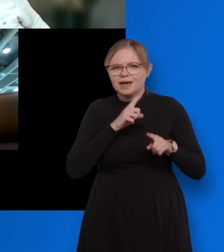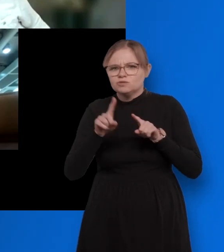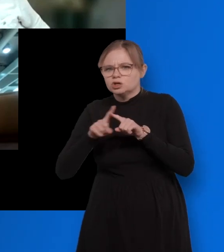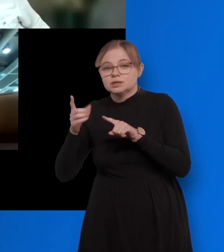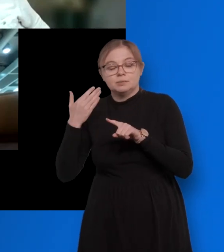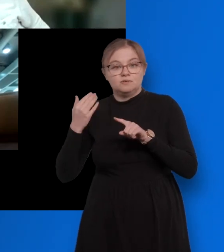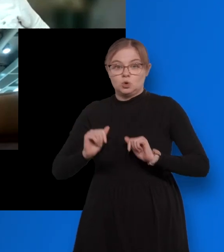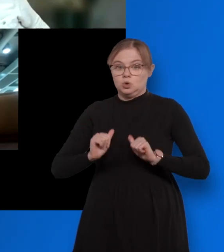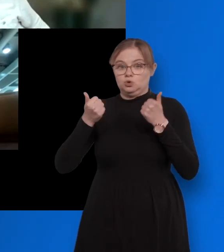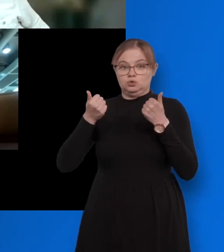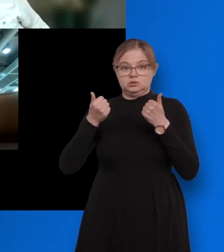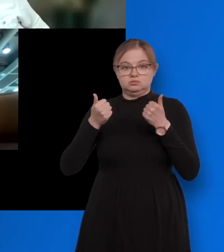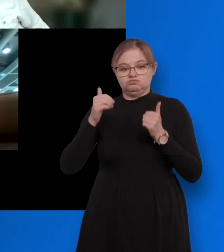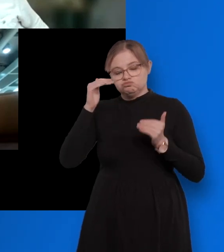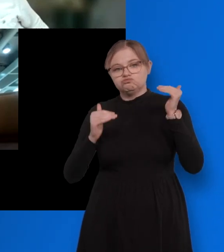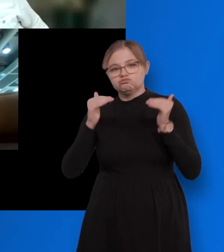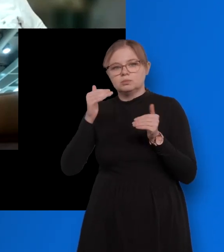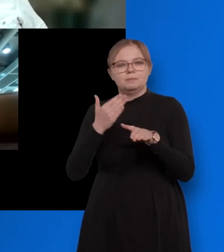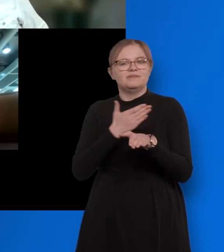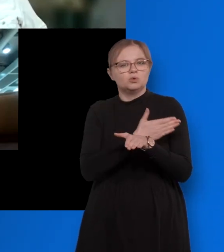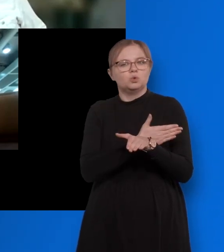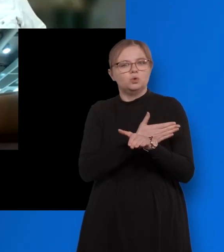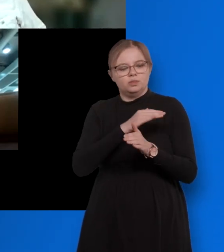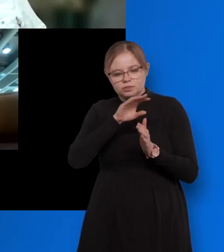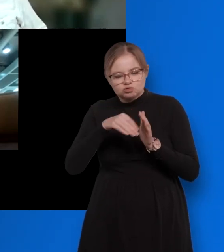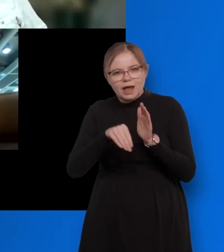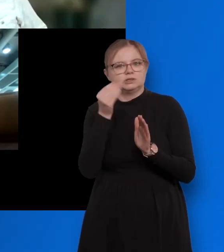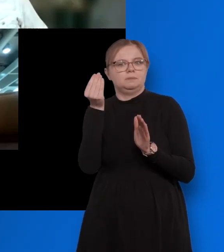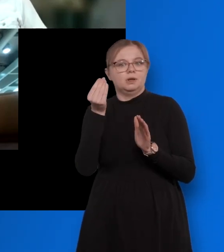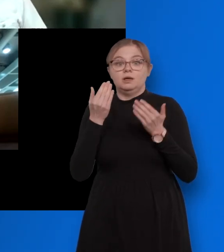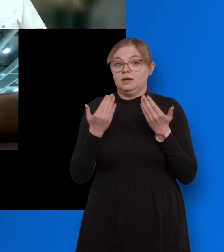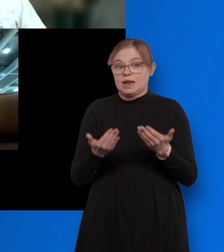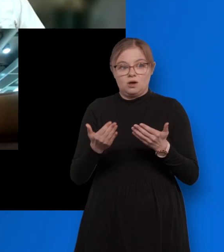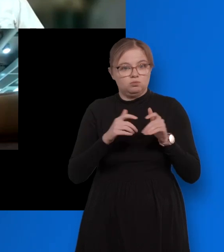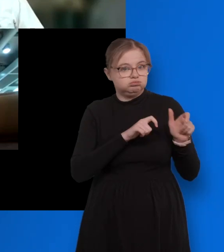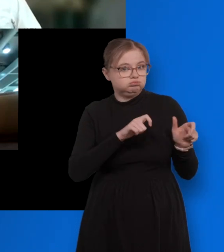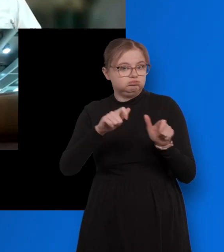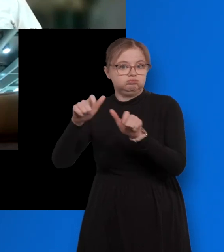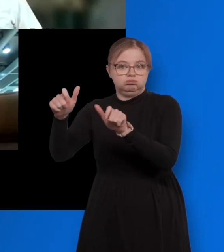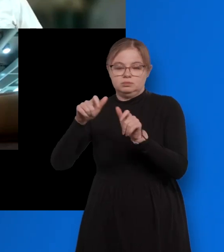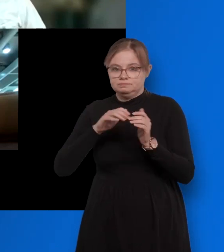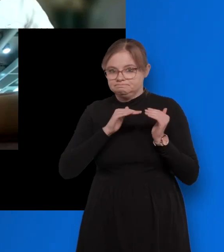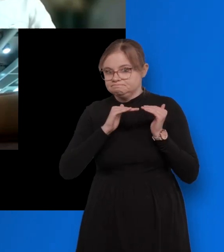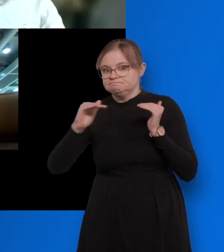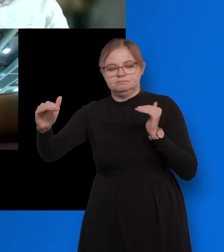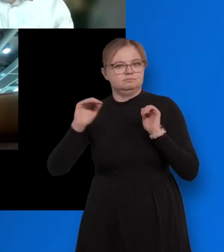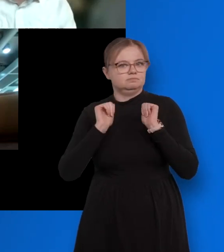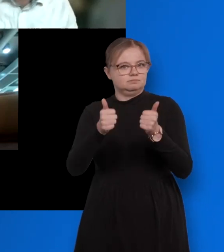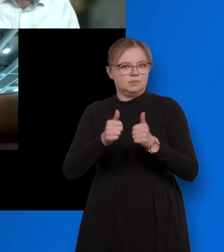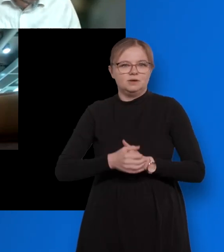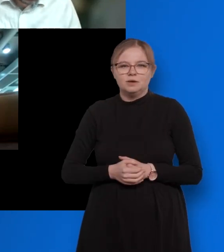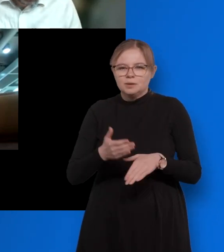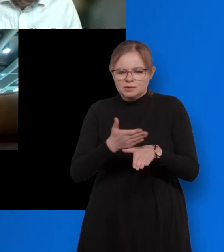good in before we introduced the randomization, has been maintained, and that was what the modelling we did beforehand